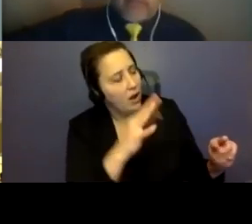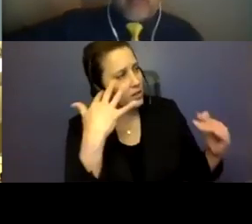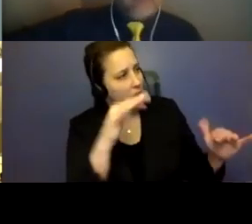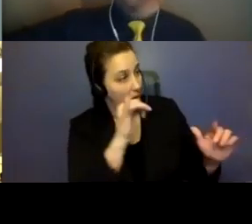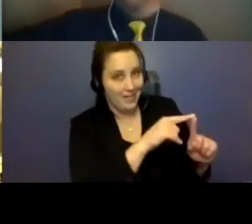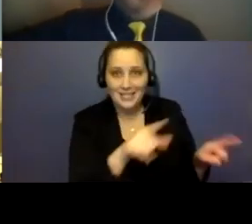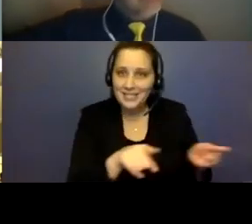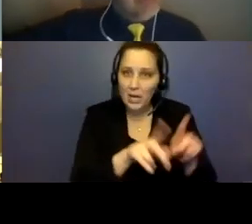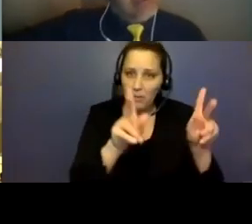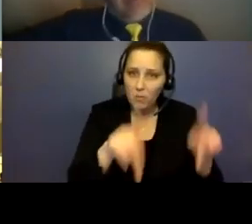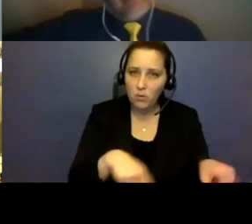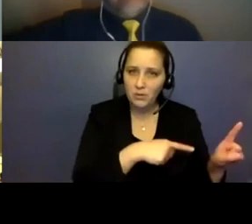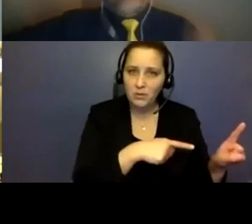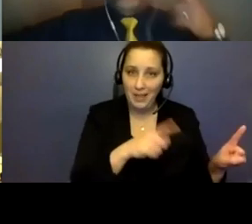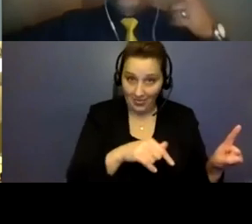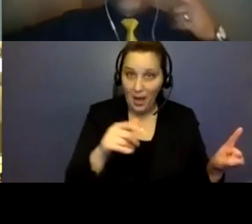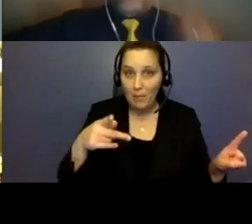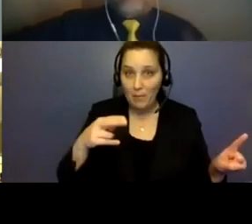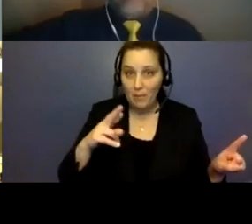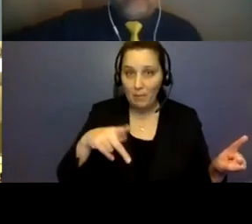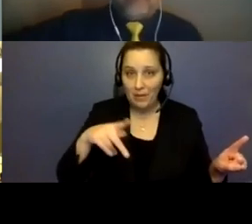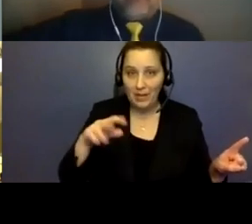private with that guitar.